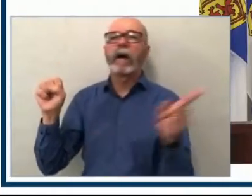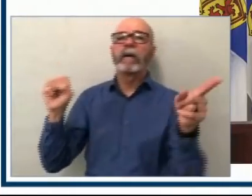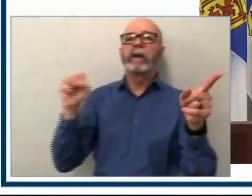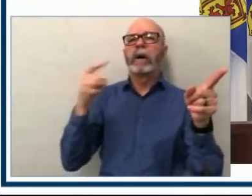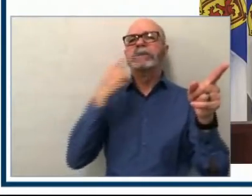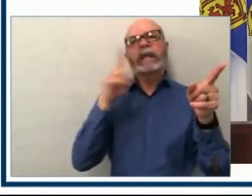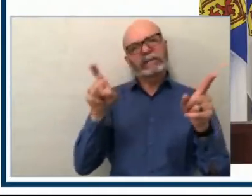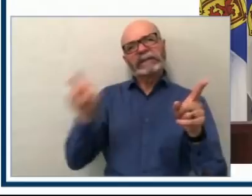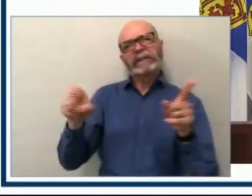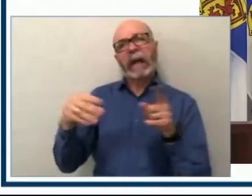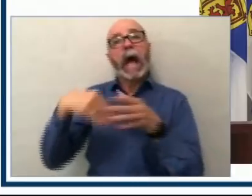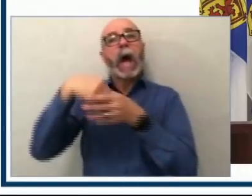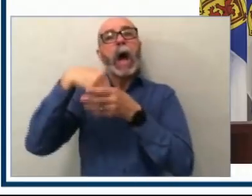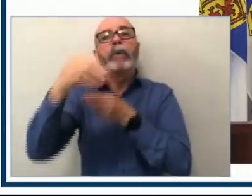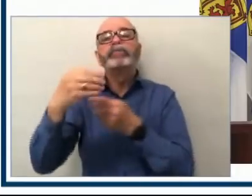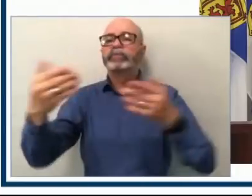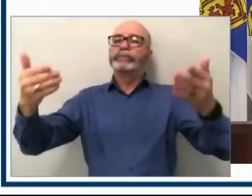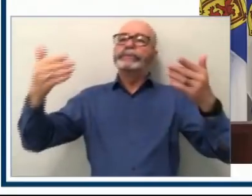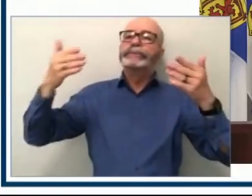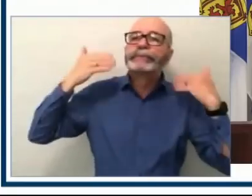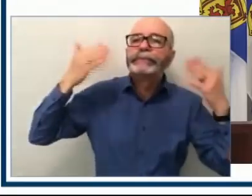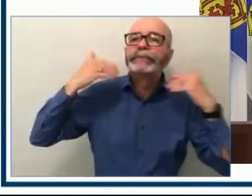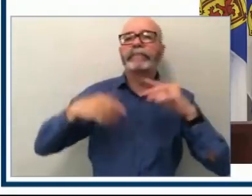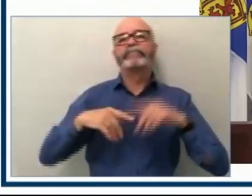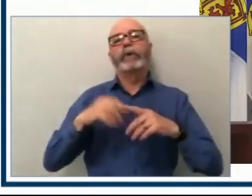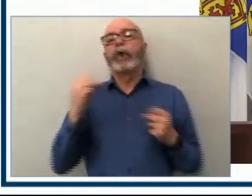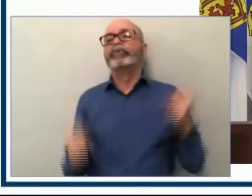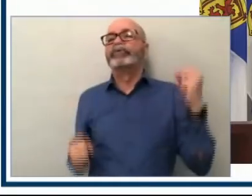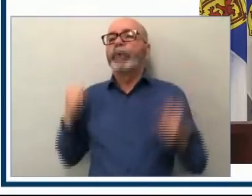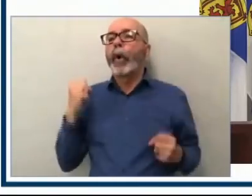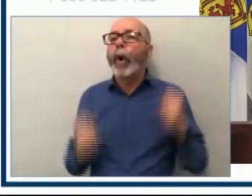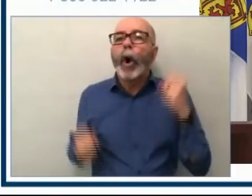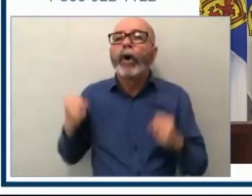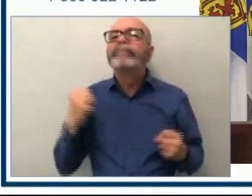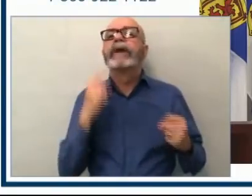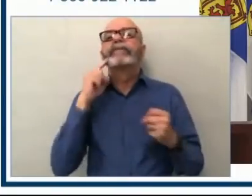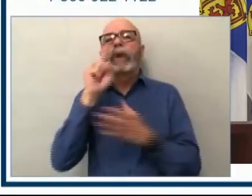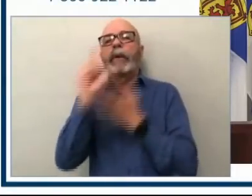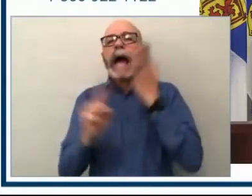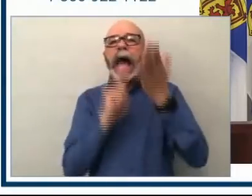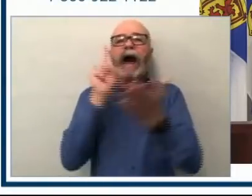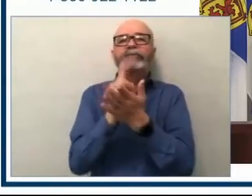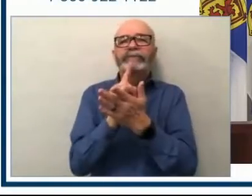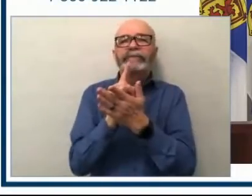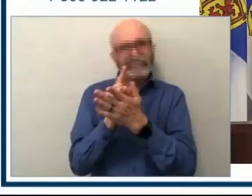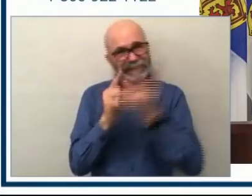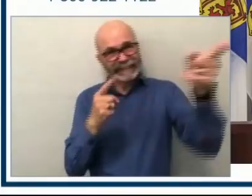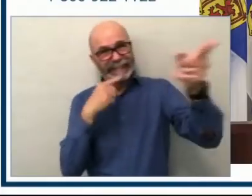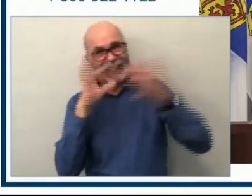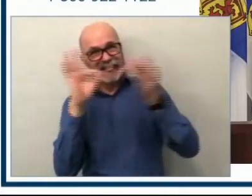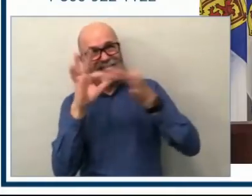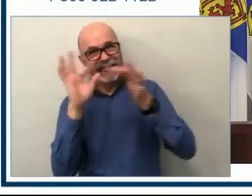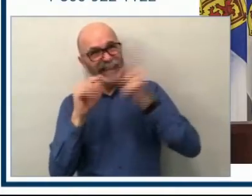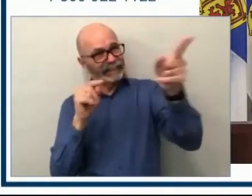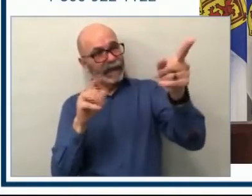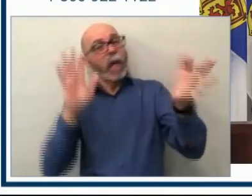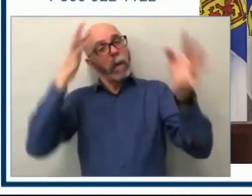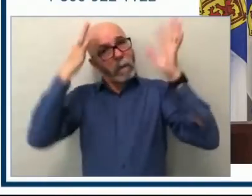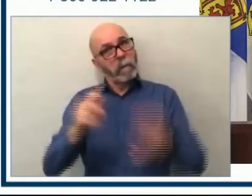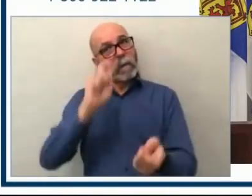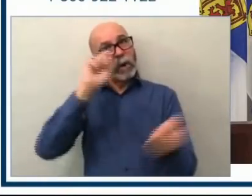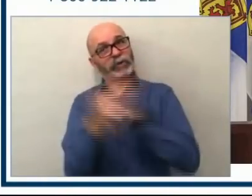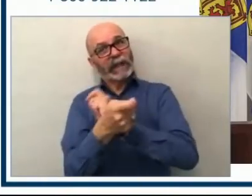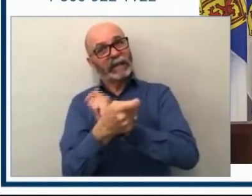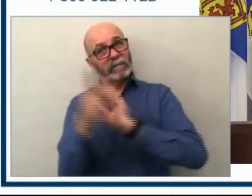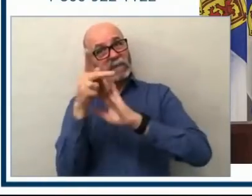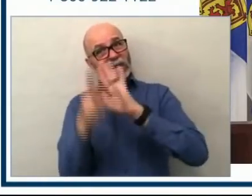exercise outside for an hour. Was that a change in policy? And if so, what brought that